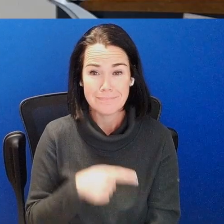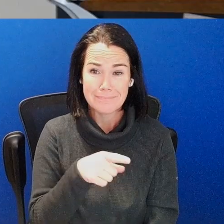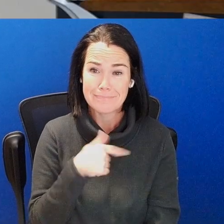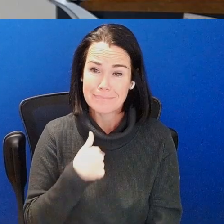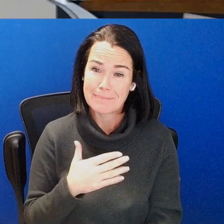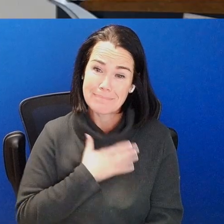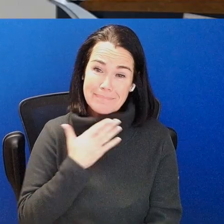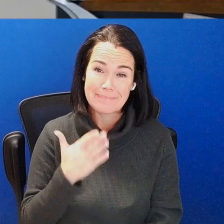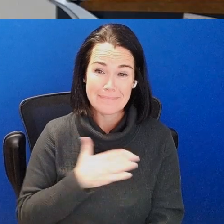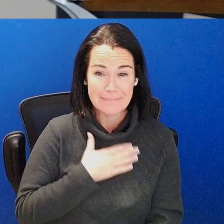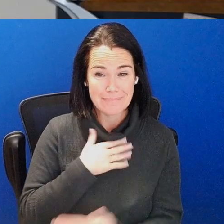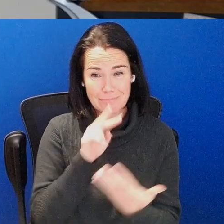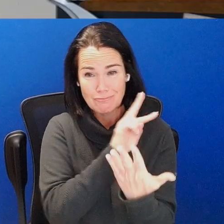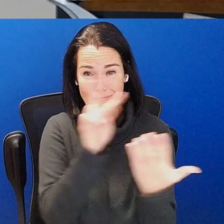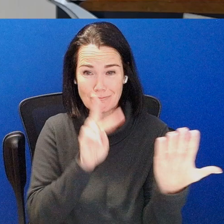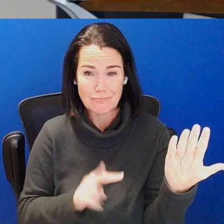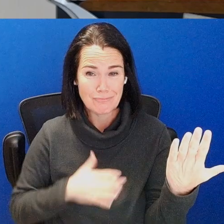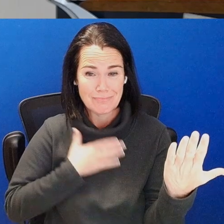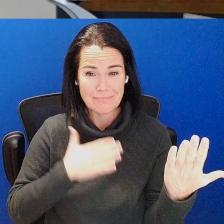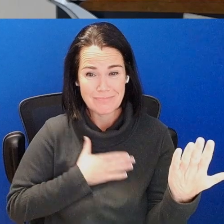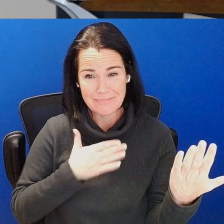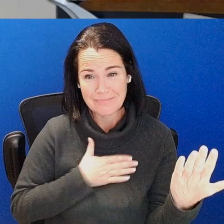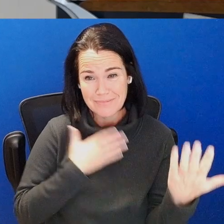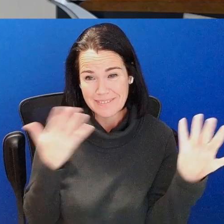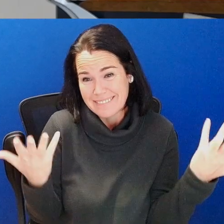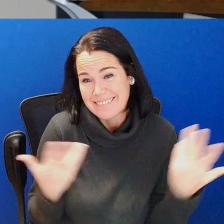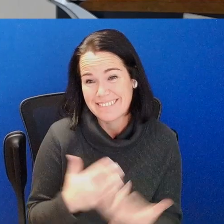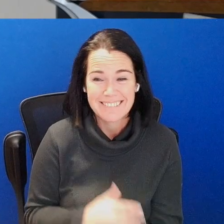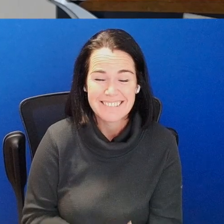this makes me so happy.